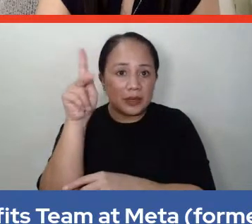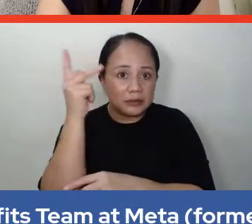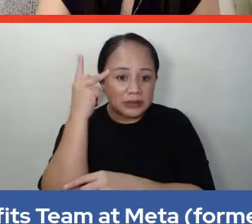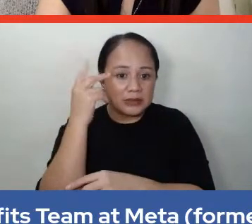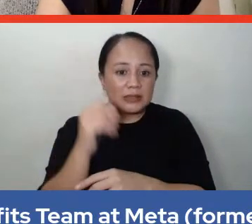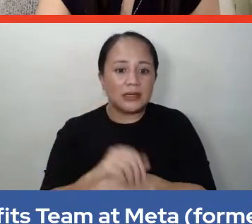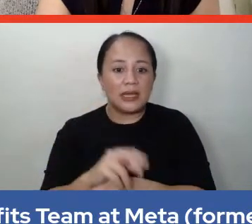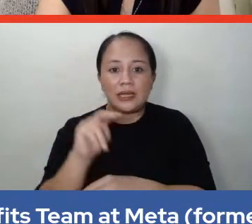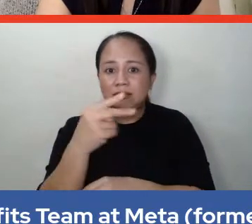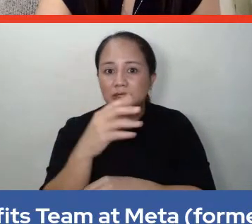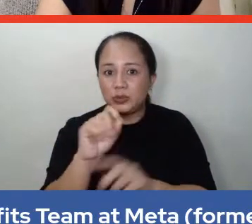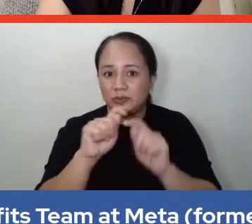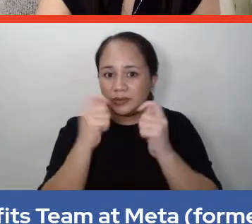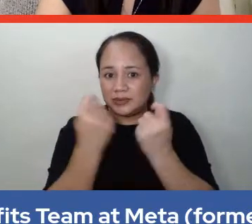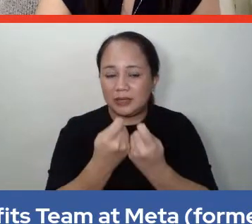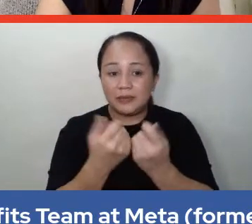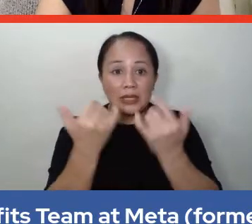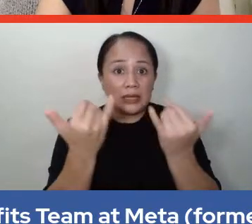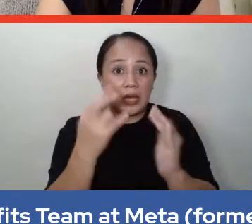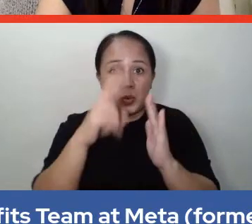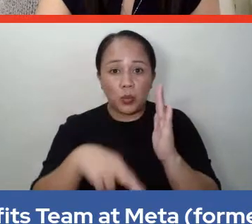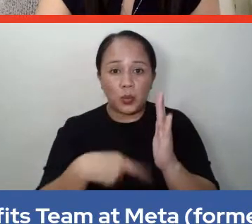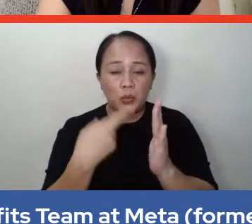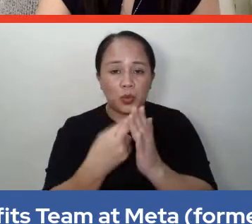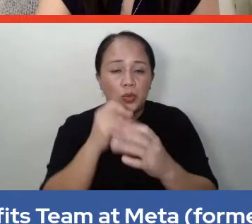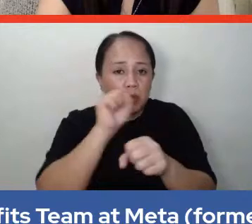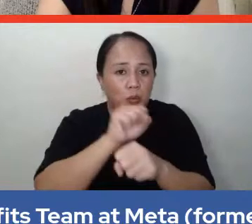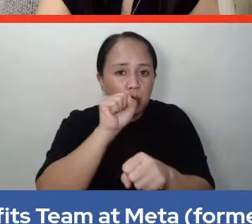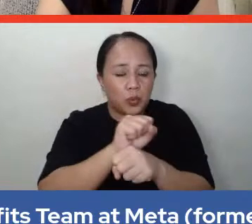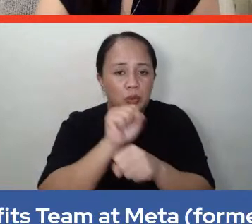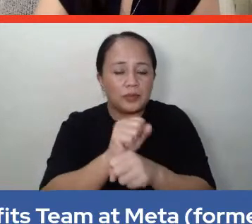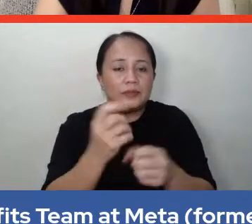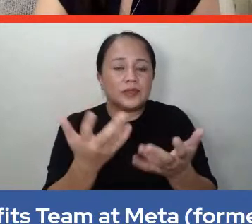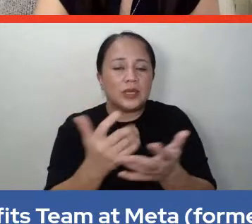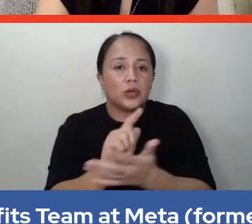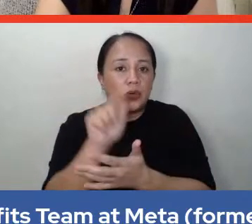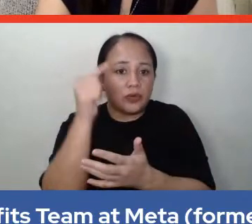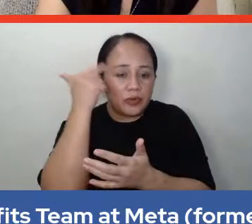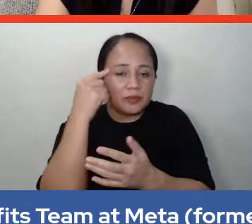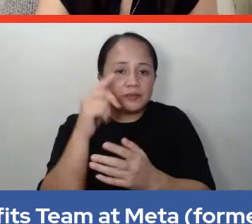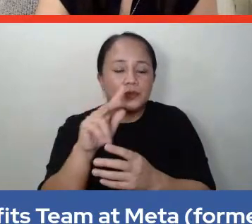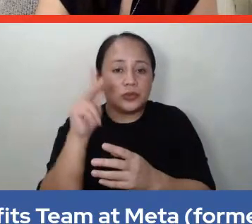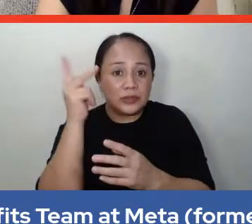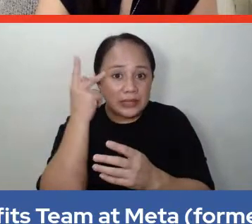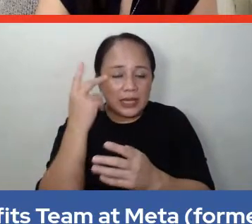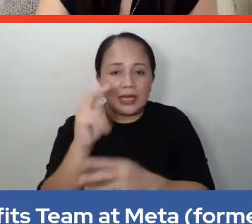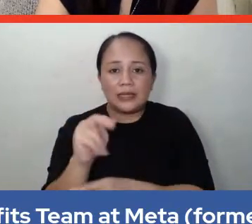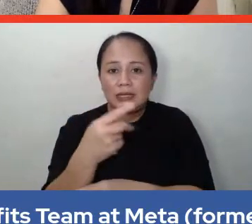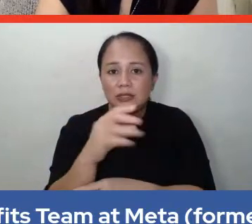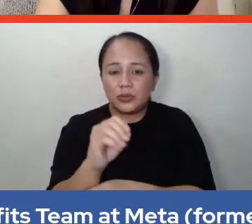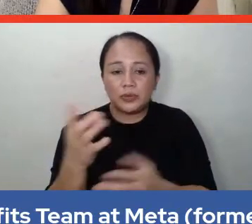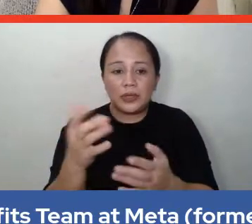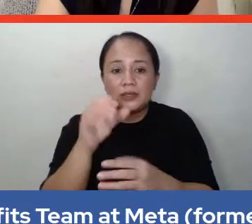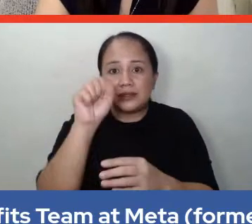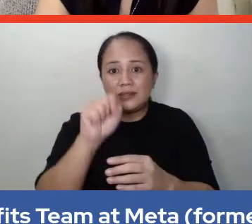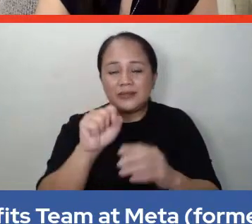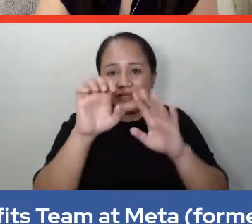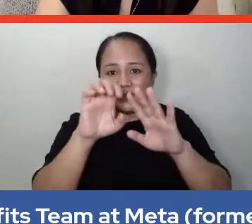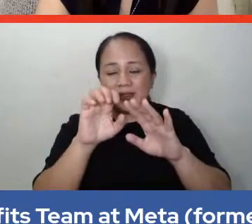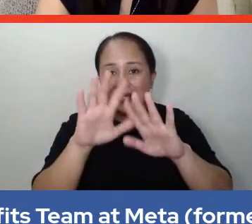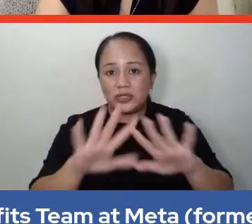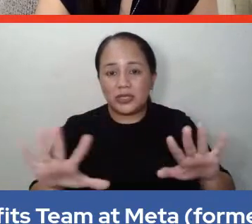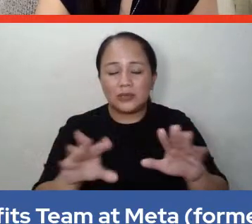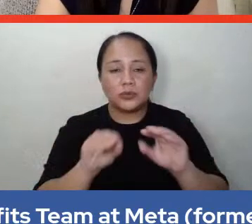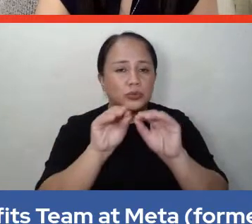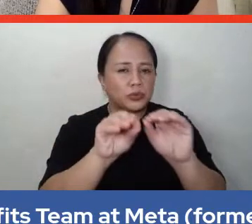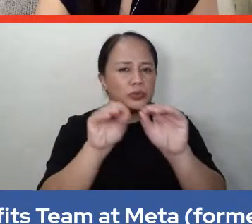nonprofits team. In her current role, she works with government, political parties, and nonprofits in Southeast Asia to